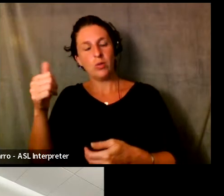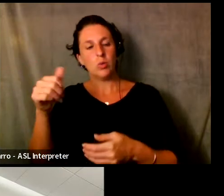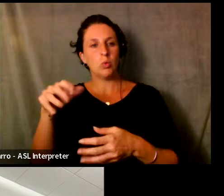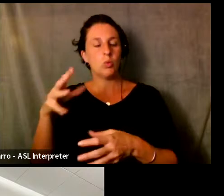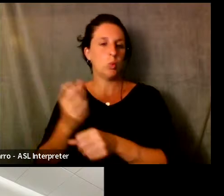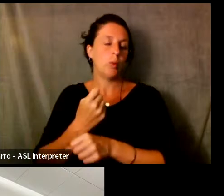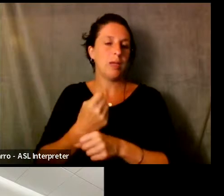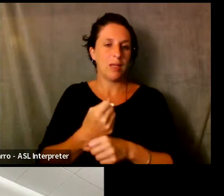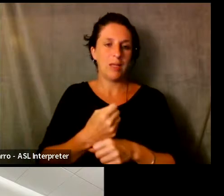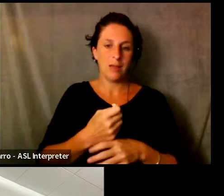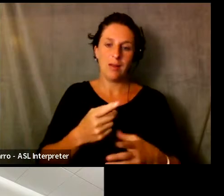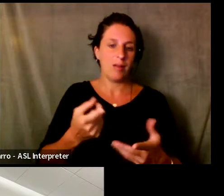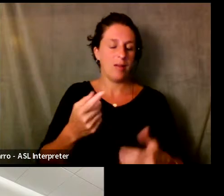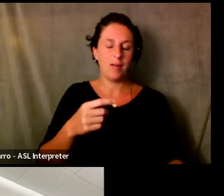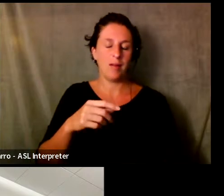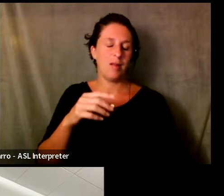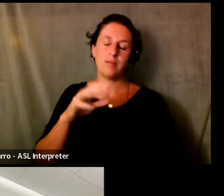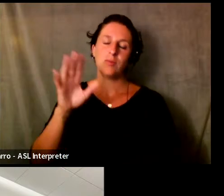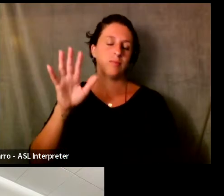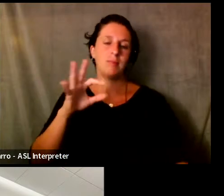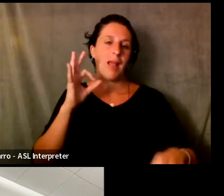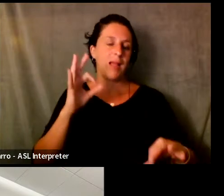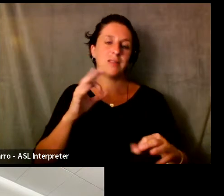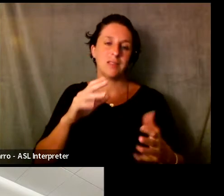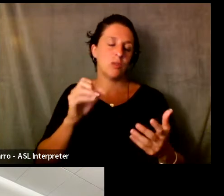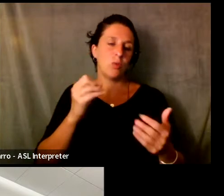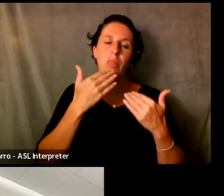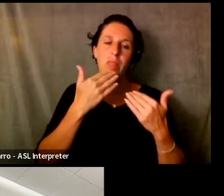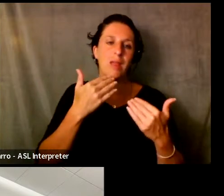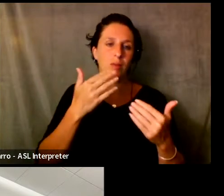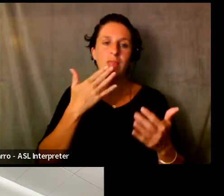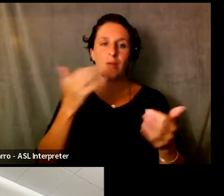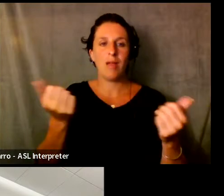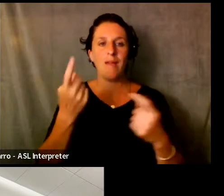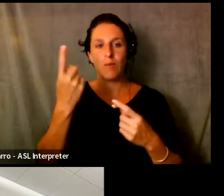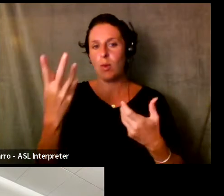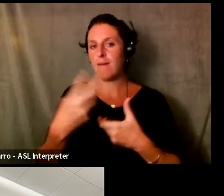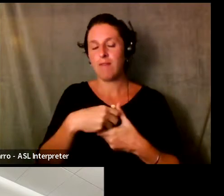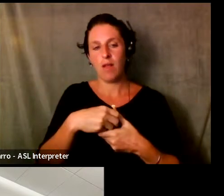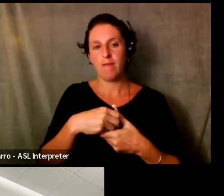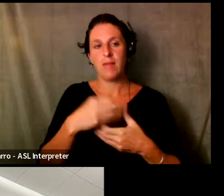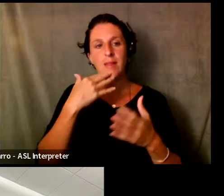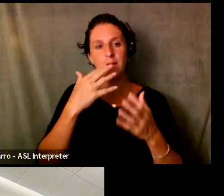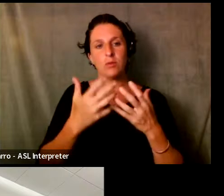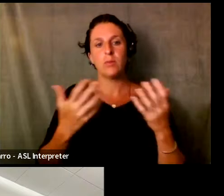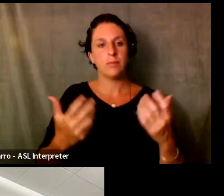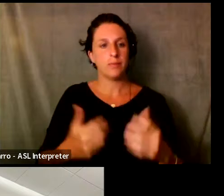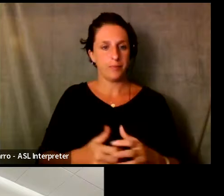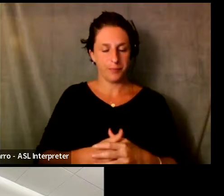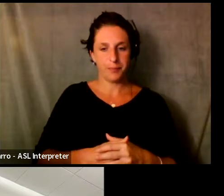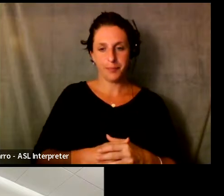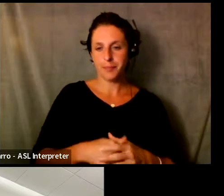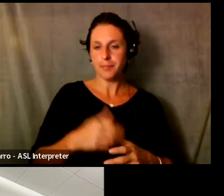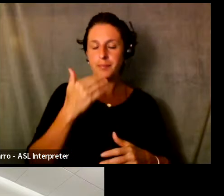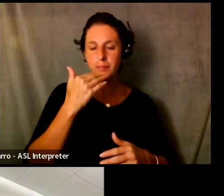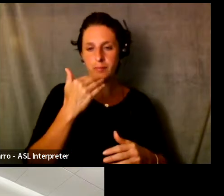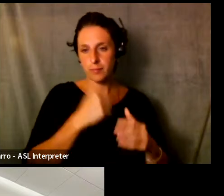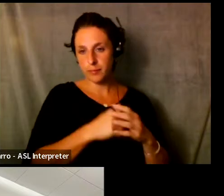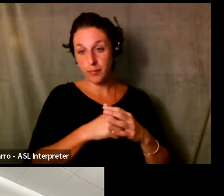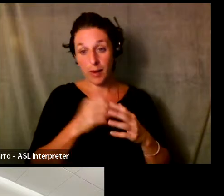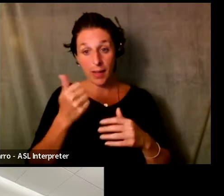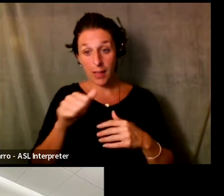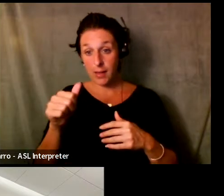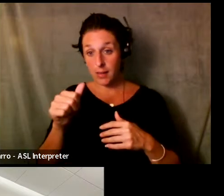5 hours, that was the part I attended. It was excellent. So thank you. And thank you to everybody involved. Thank you so much. Thank you. Are there